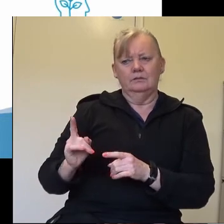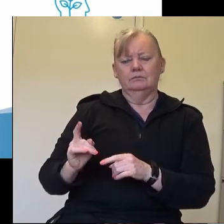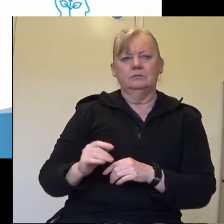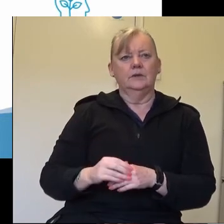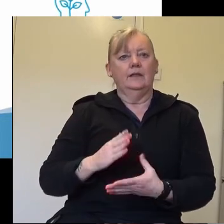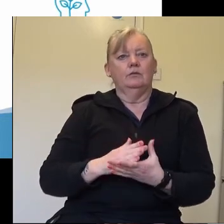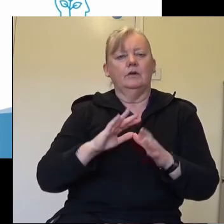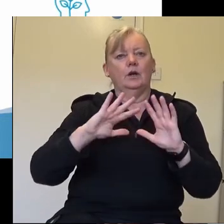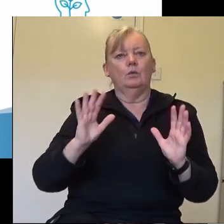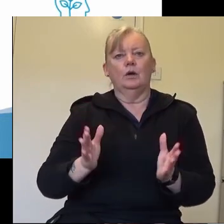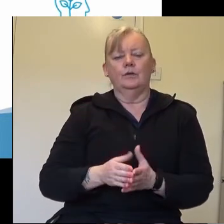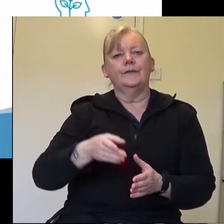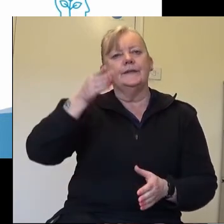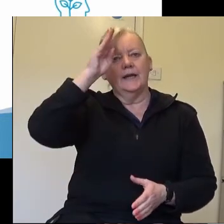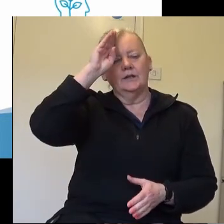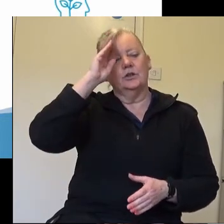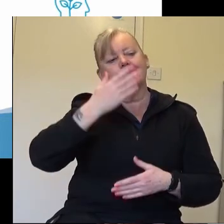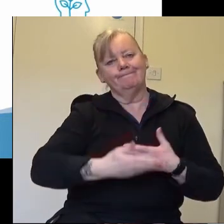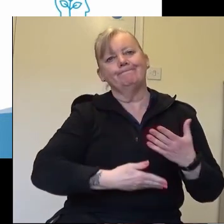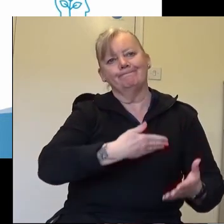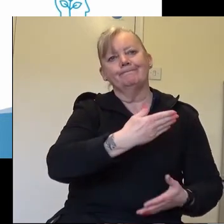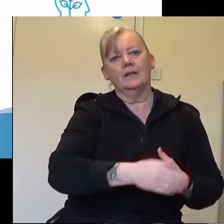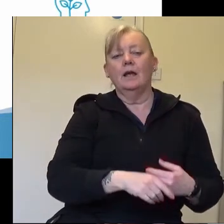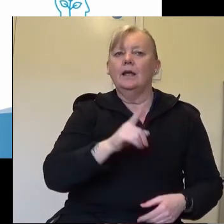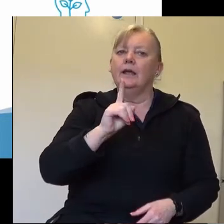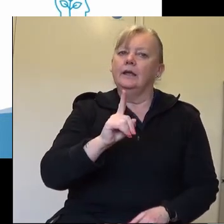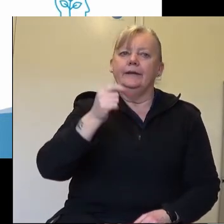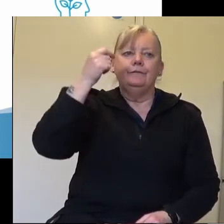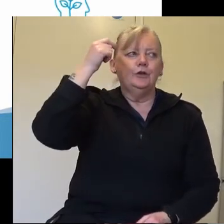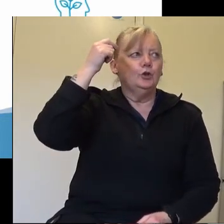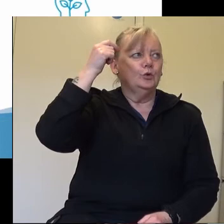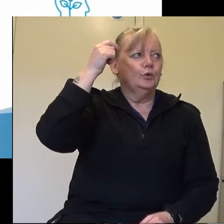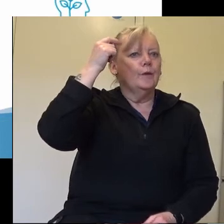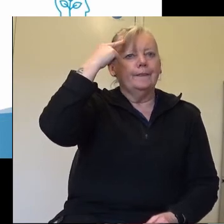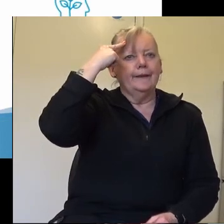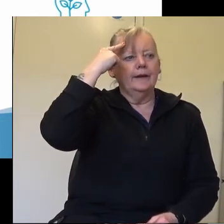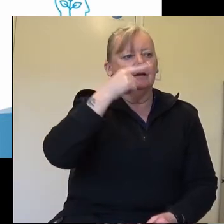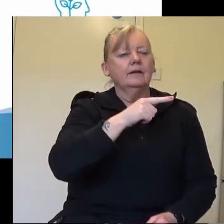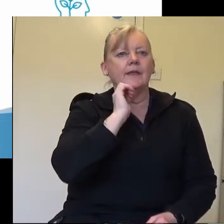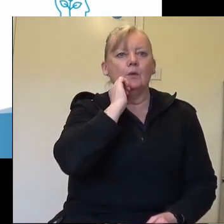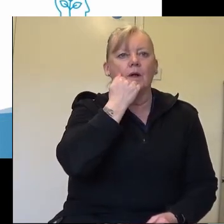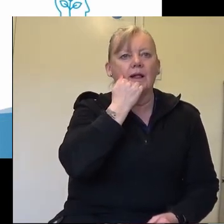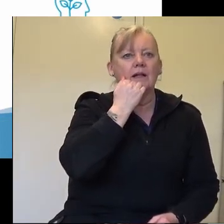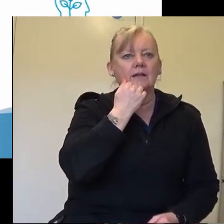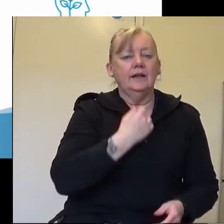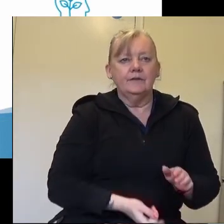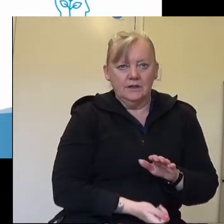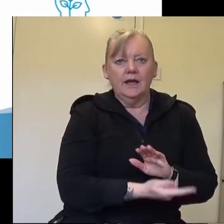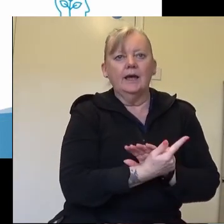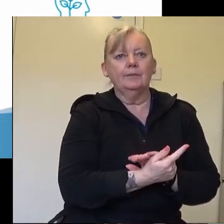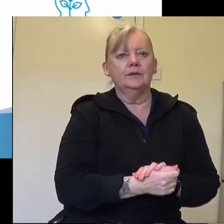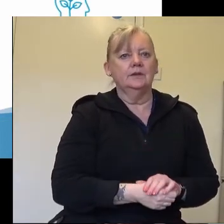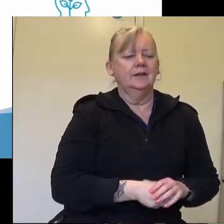they only met online in the real world. And if you think your child will take the risk, tell them, if that is